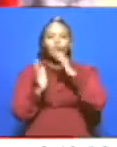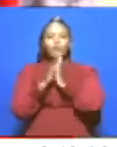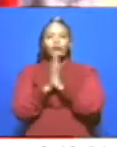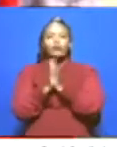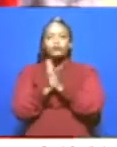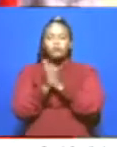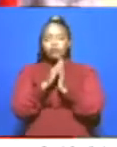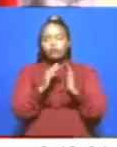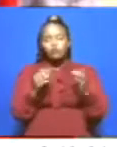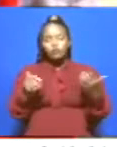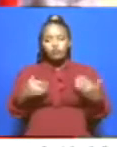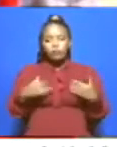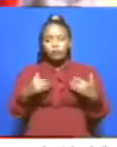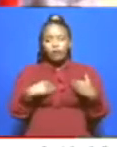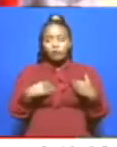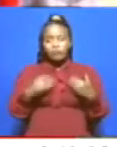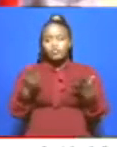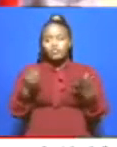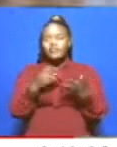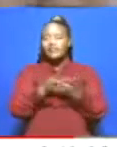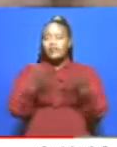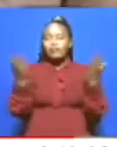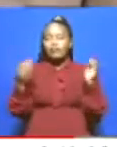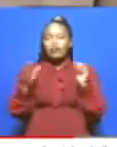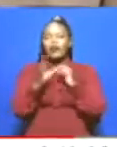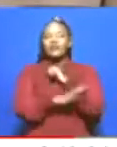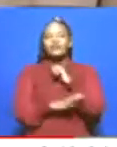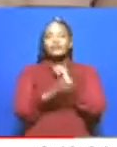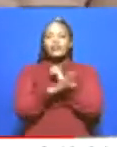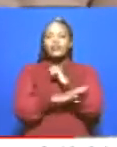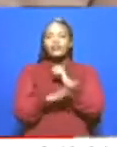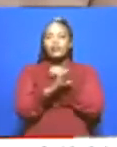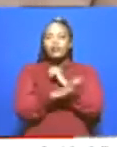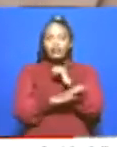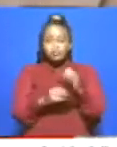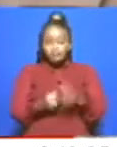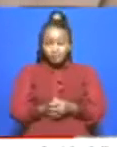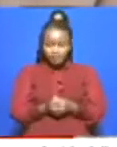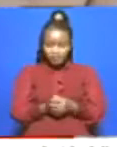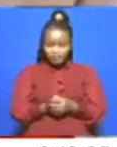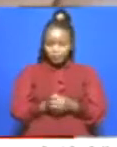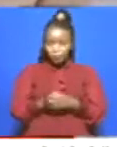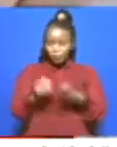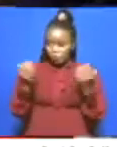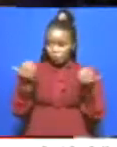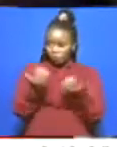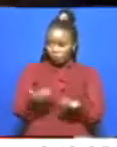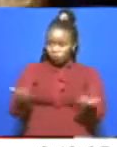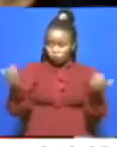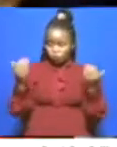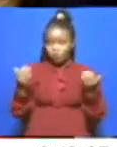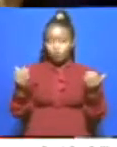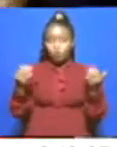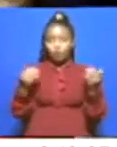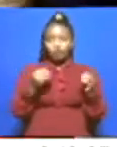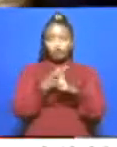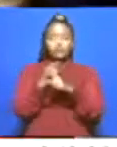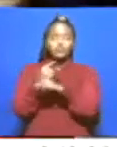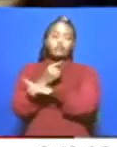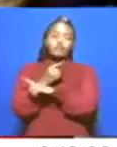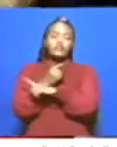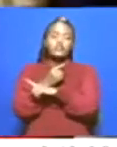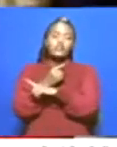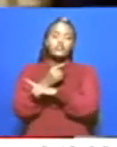itapatikana katika kila sehemu ya hizo mashule. Candidates of Sinoni Primary School, Kasiela Primary School,